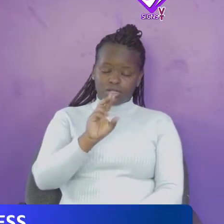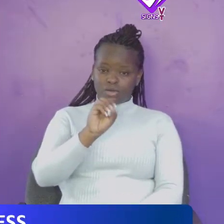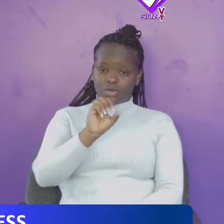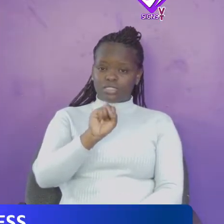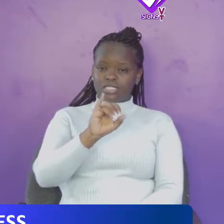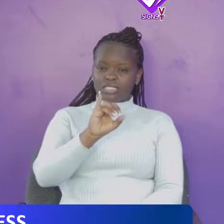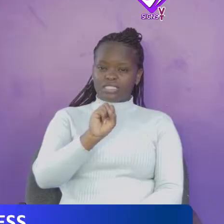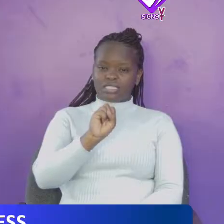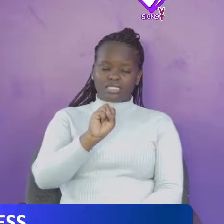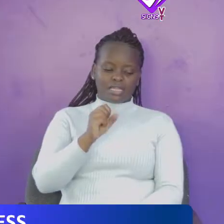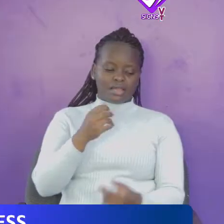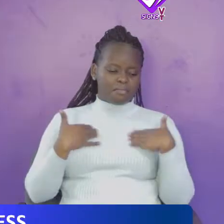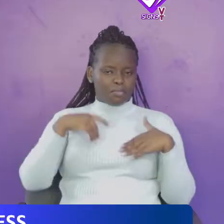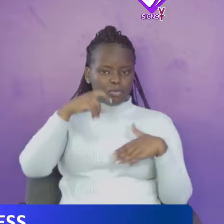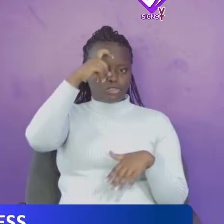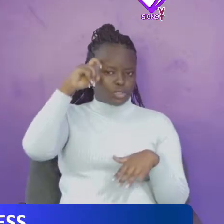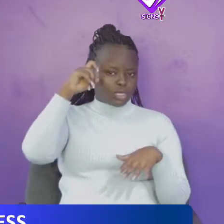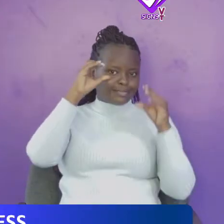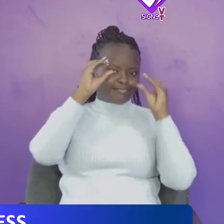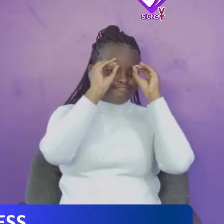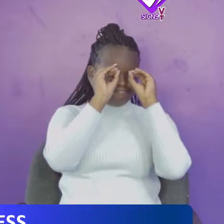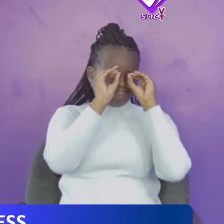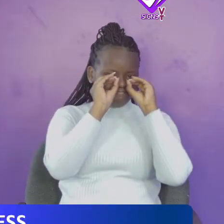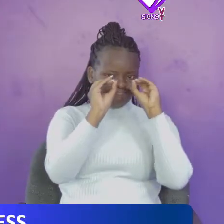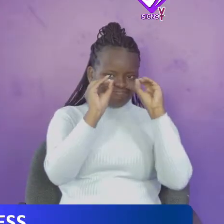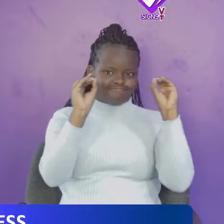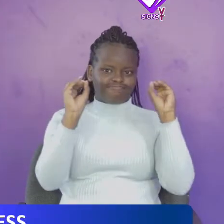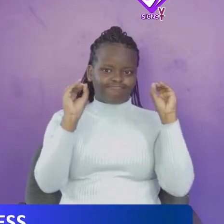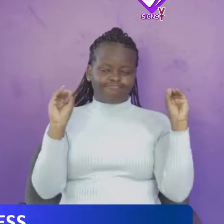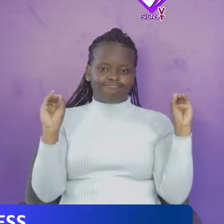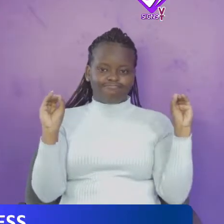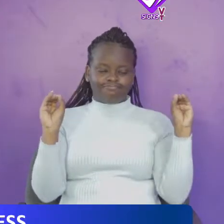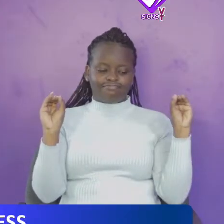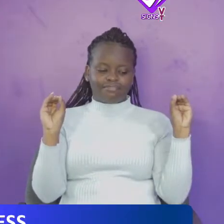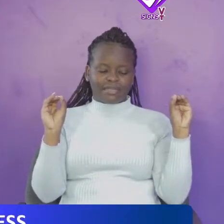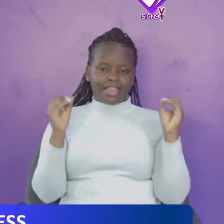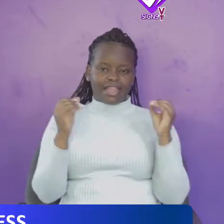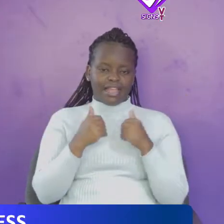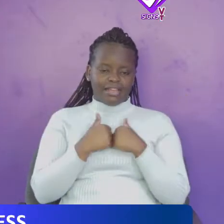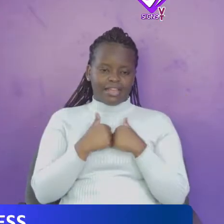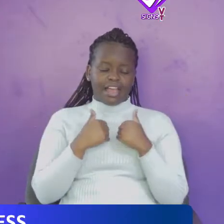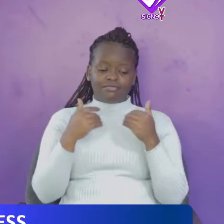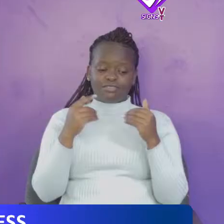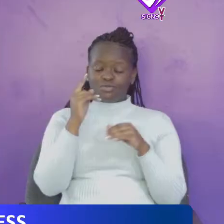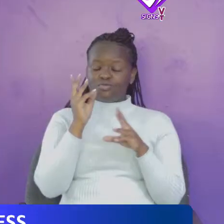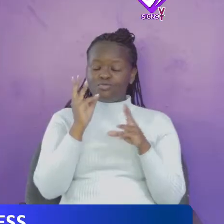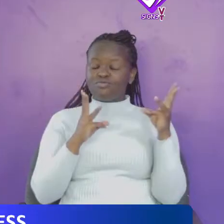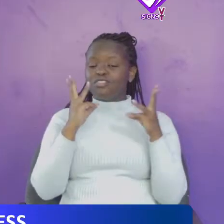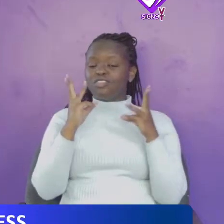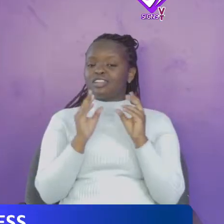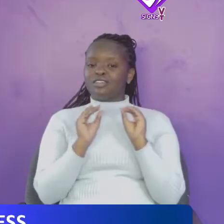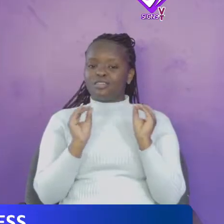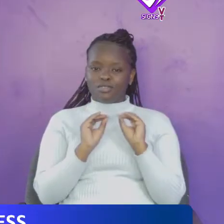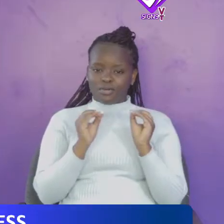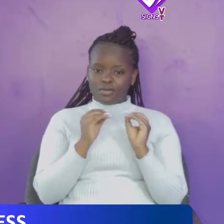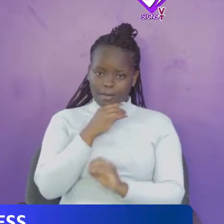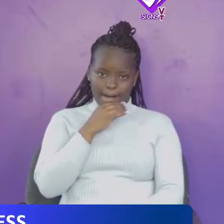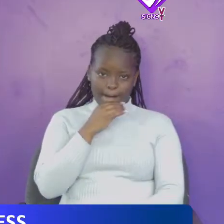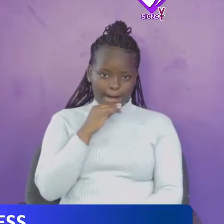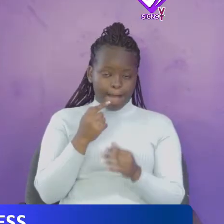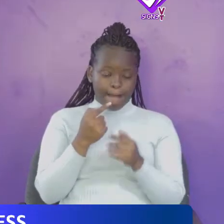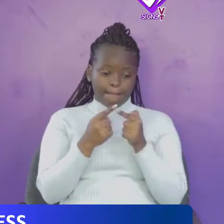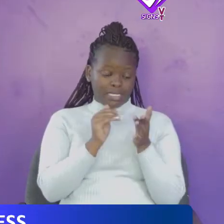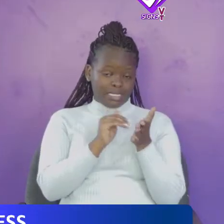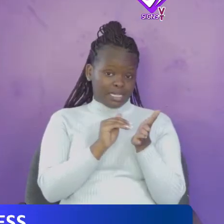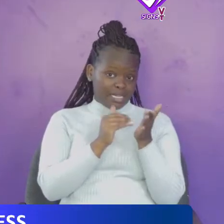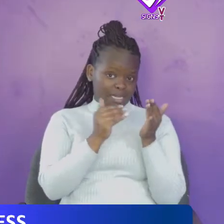So that everybody would want to be within that spectrum. You don't have to worry about it. they would love to be there, but again now, Yeah.